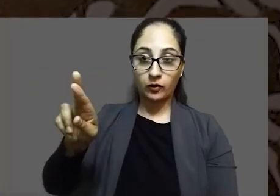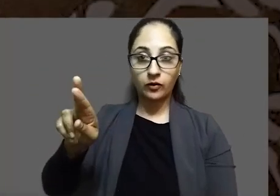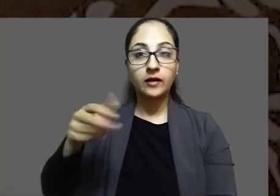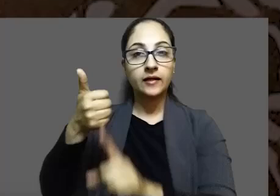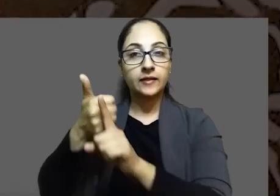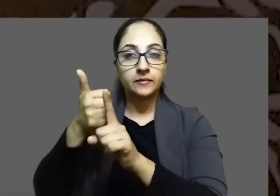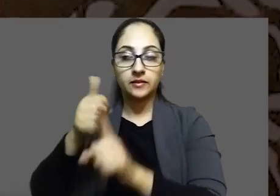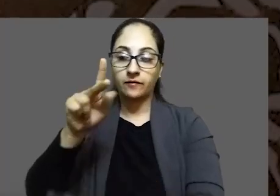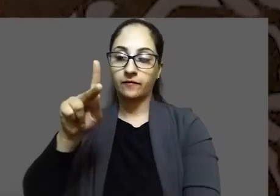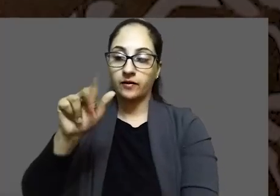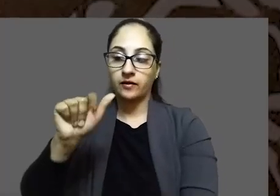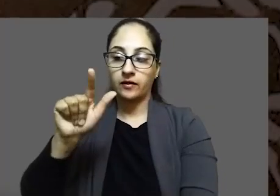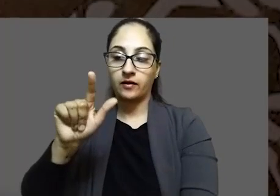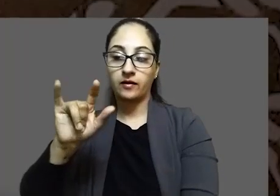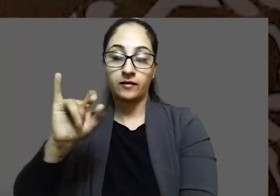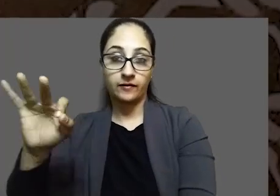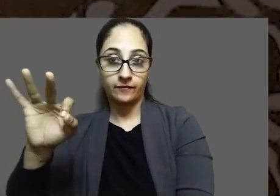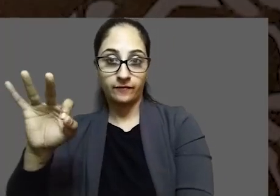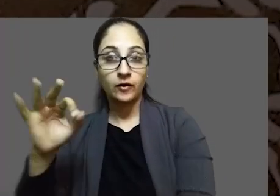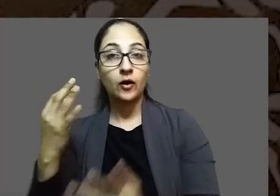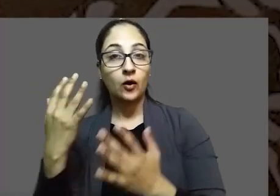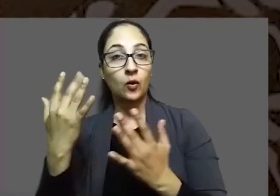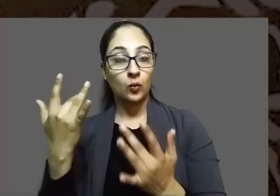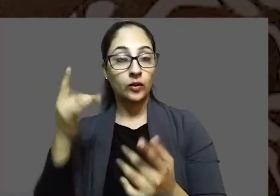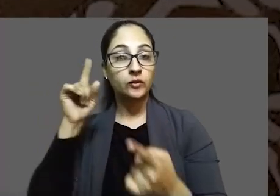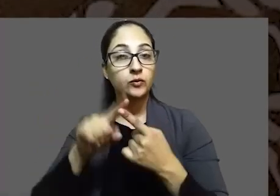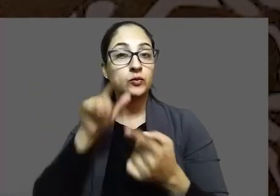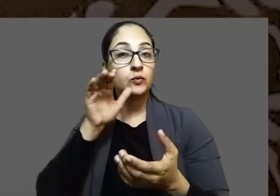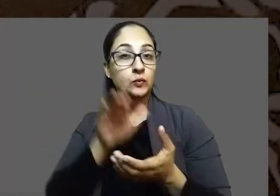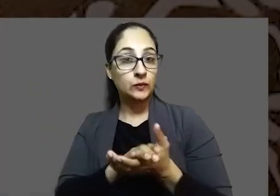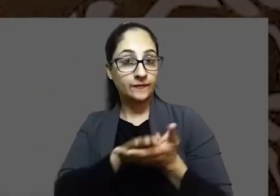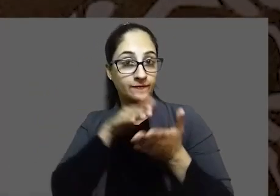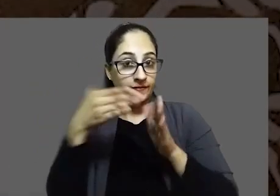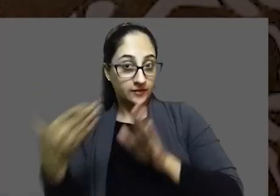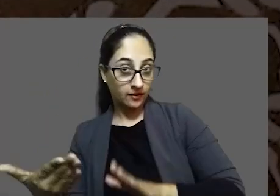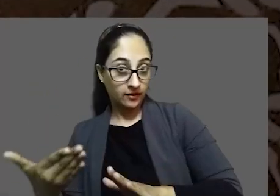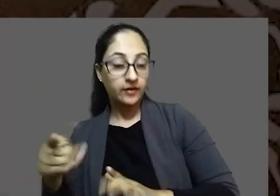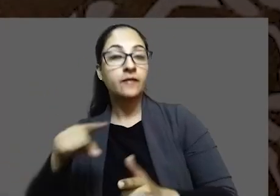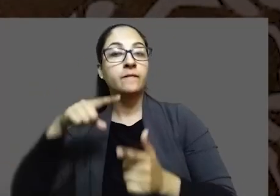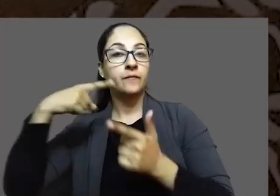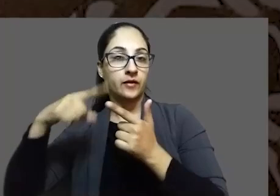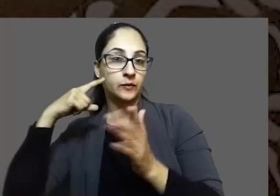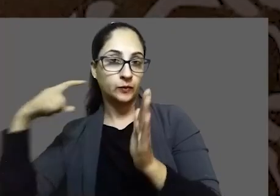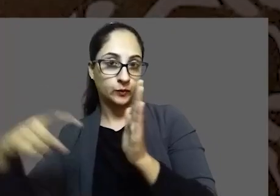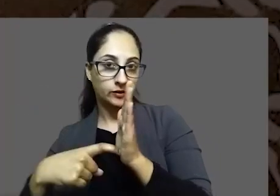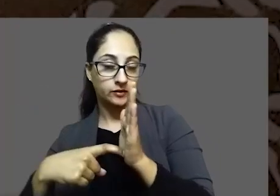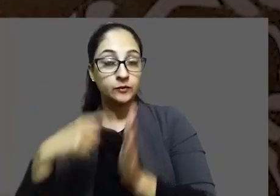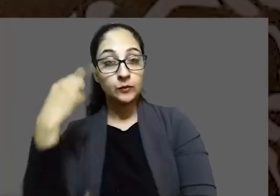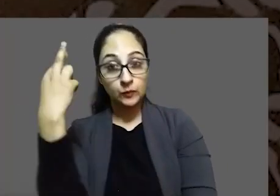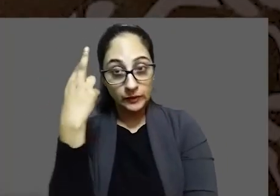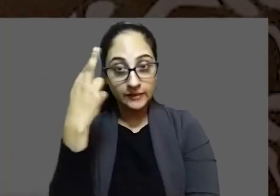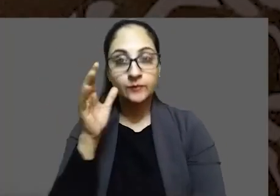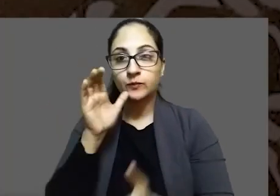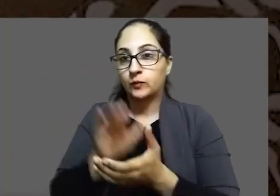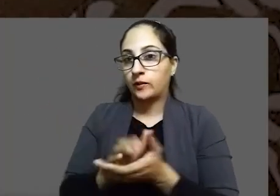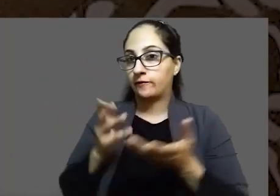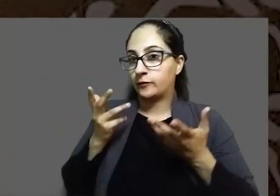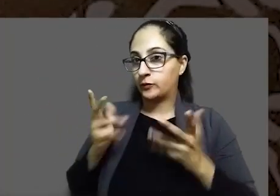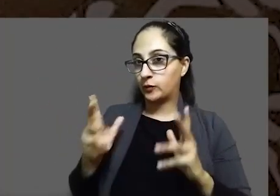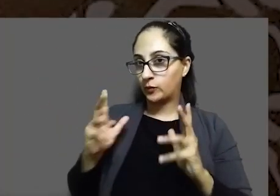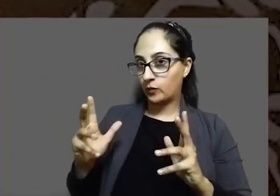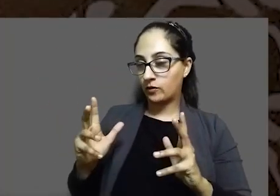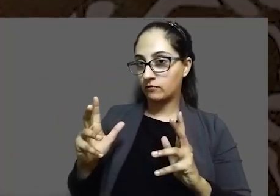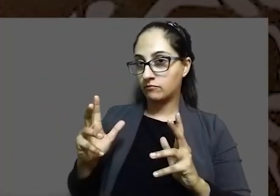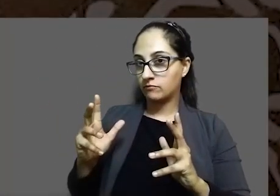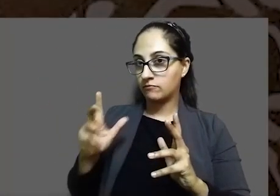recognize him during my lifetime. And so we understand that he has a loyalty, an affiliation, a commitment